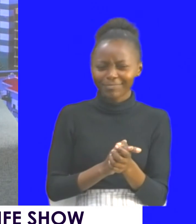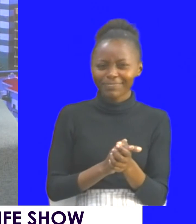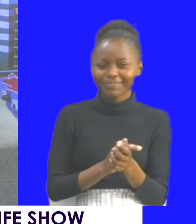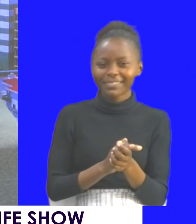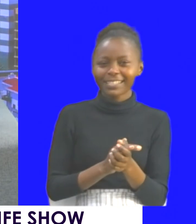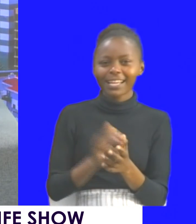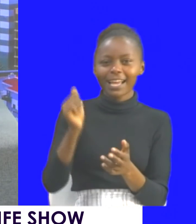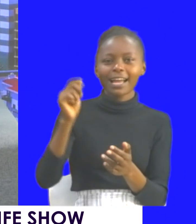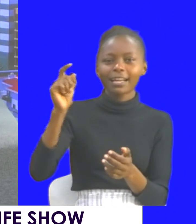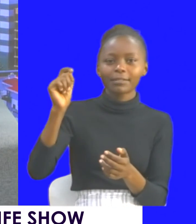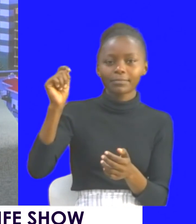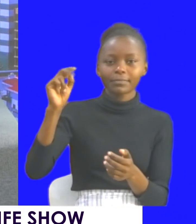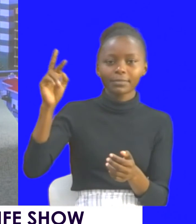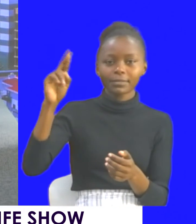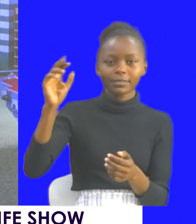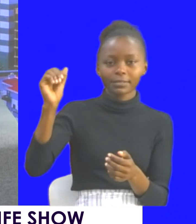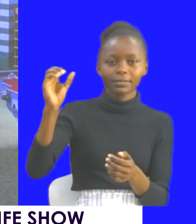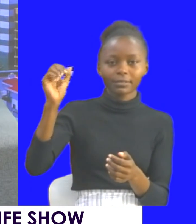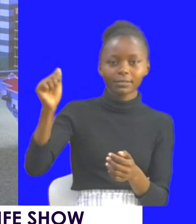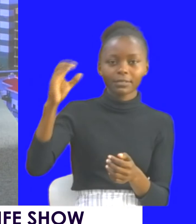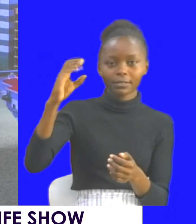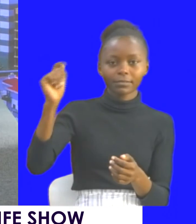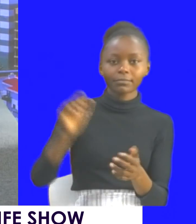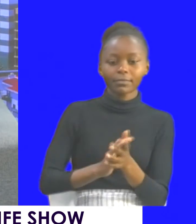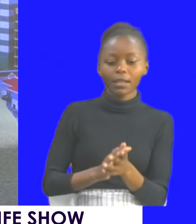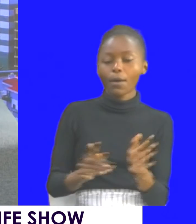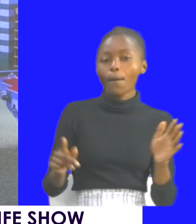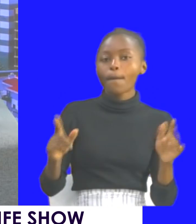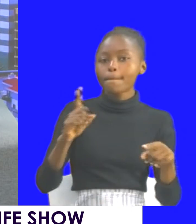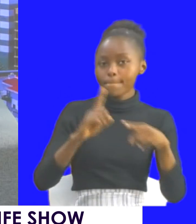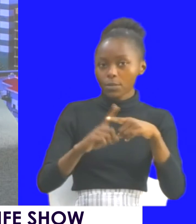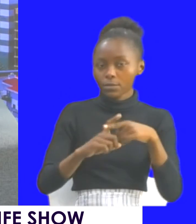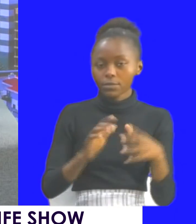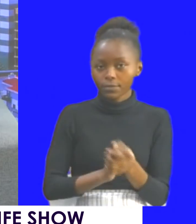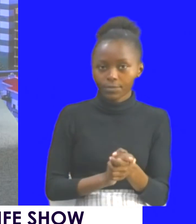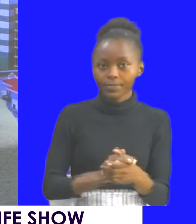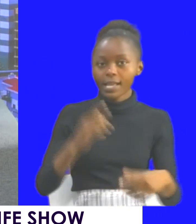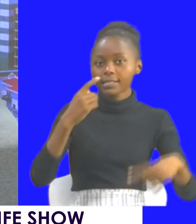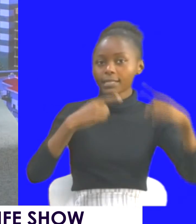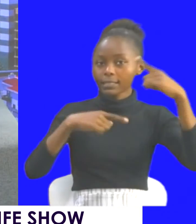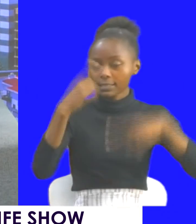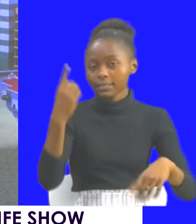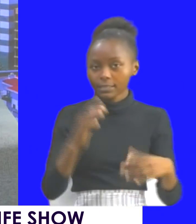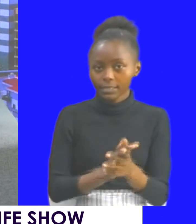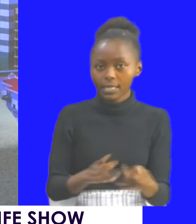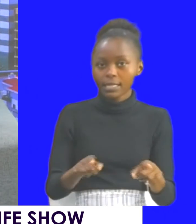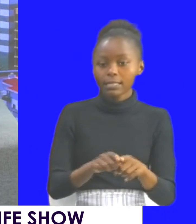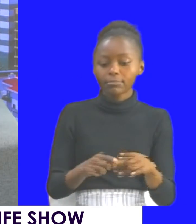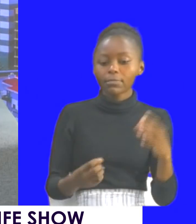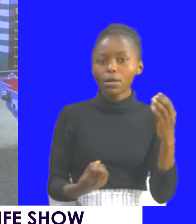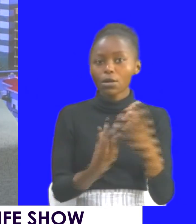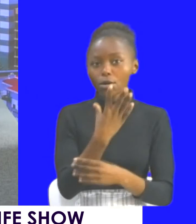Energy is attracted to positivity. Let me put it even better. Success, growth,